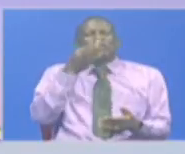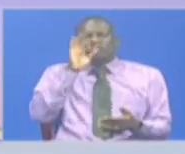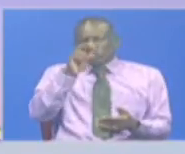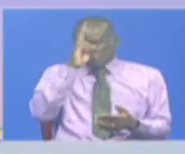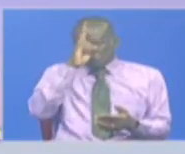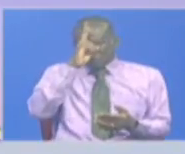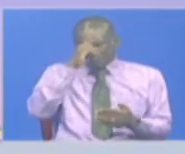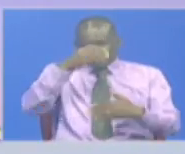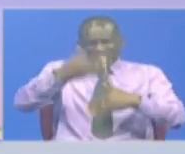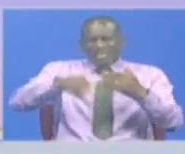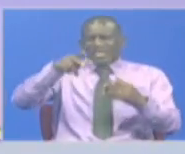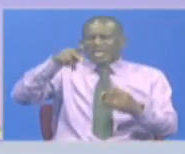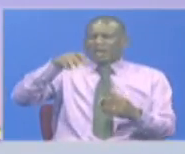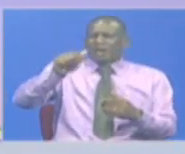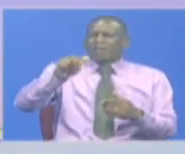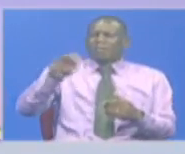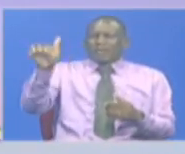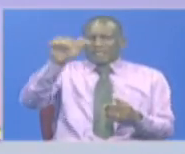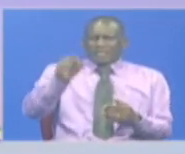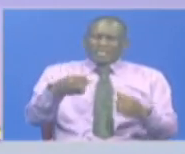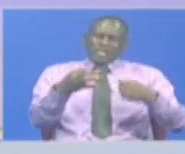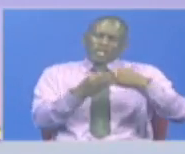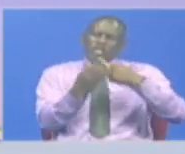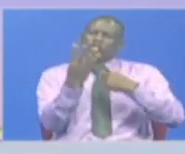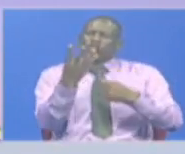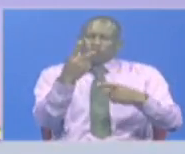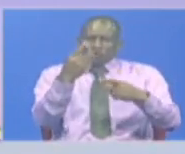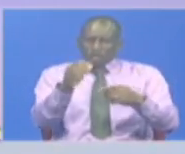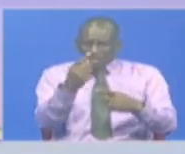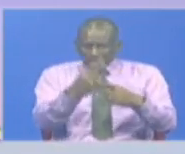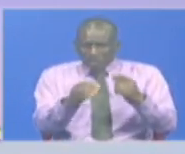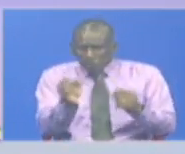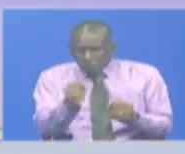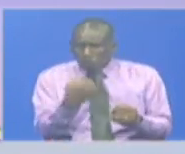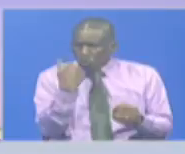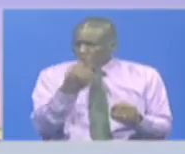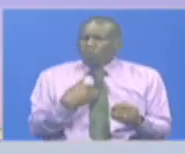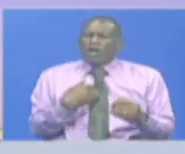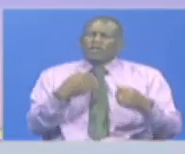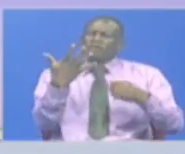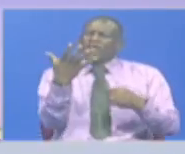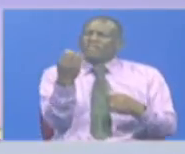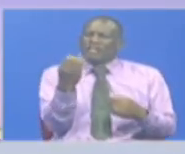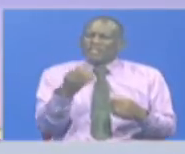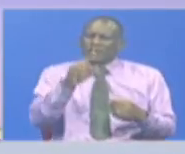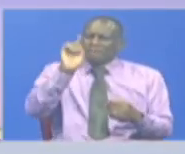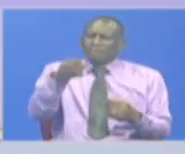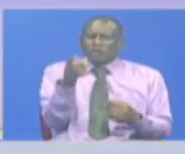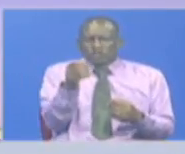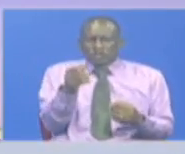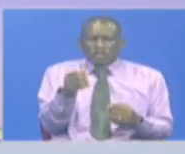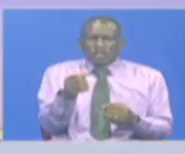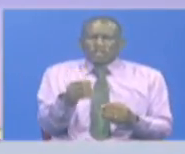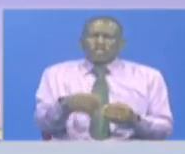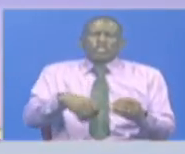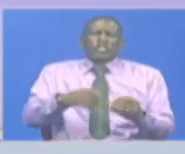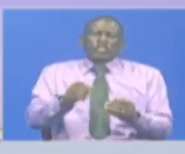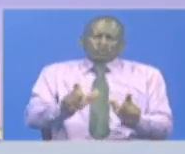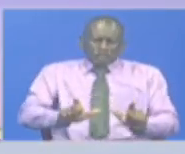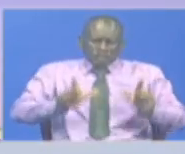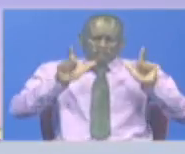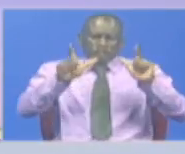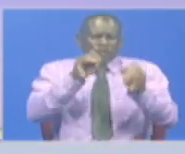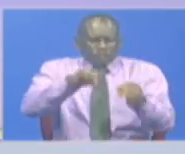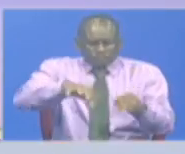near Paris. The 84-year-old, who had a 500 million shilling bounty on his head, was living under a false